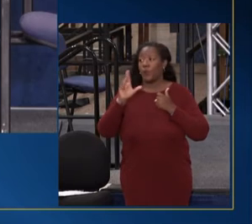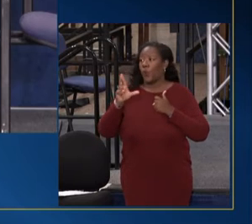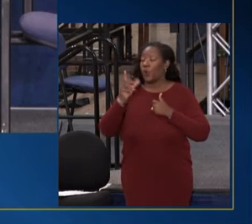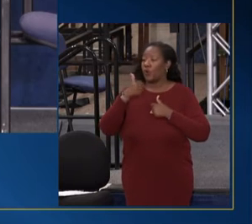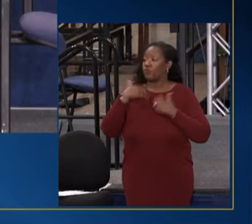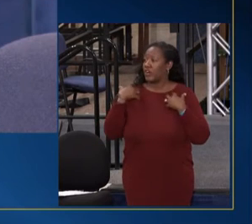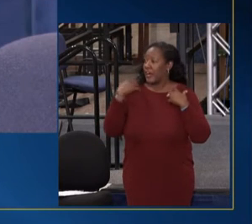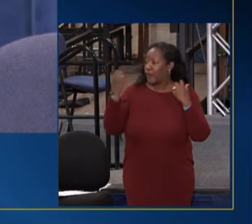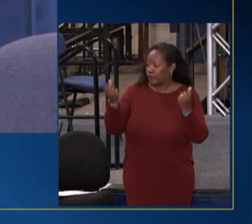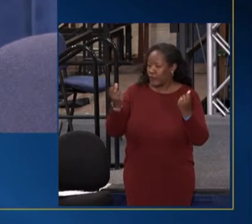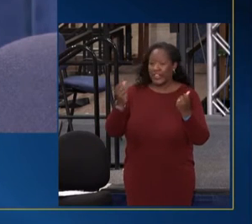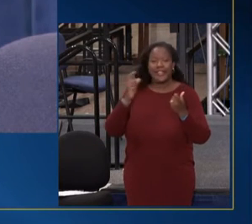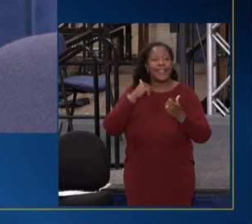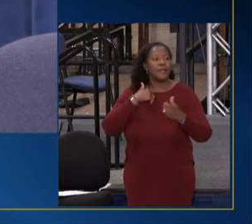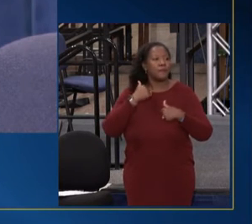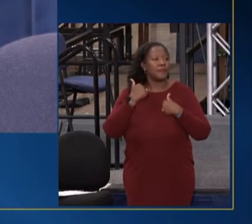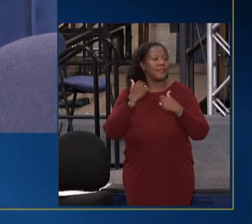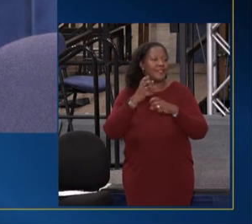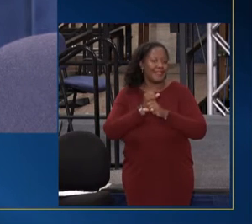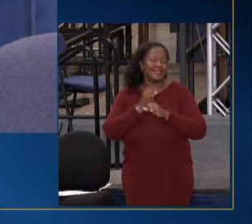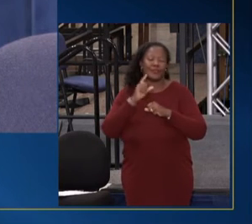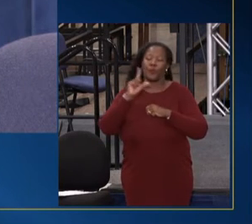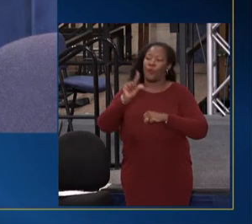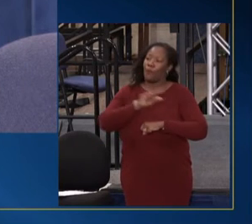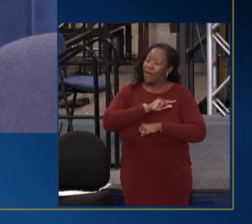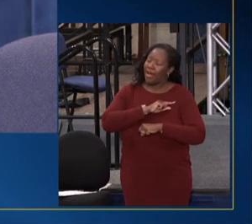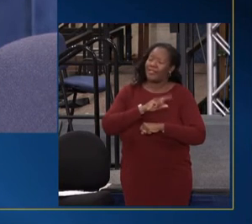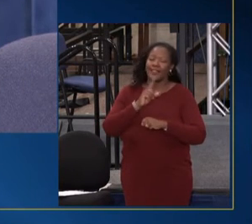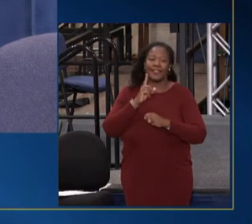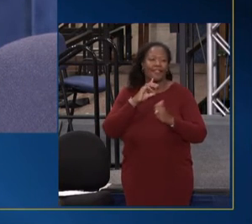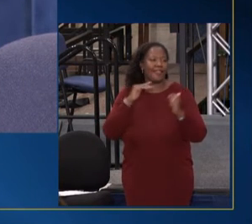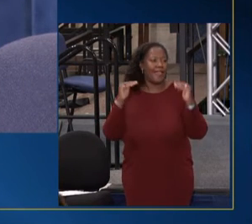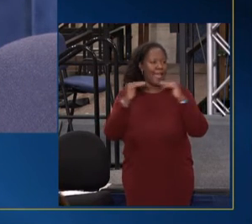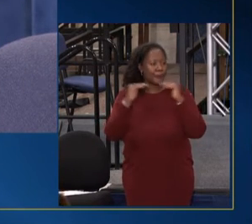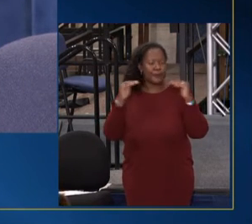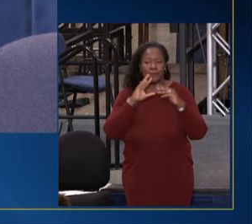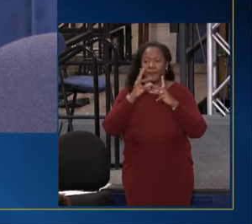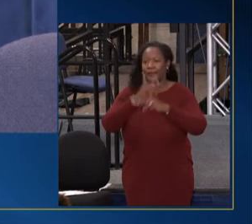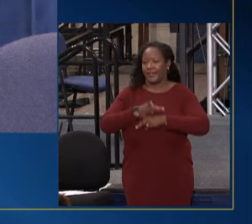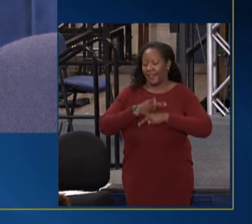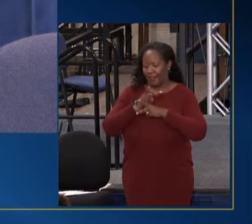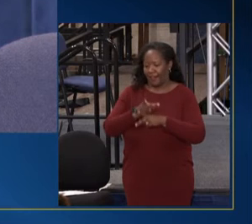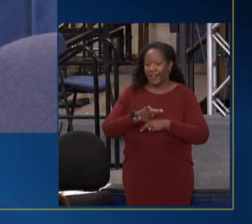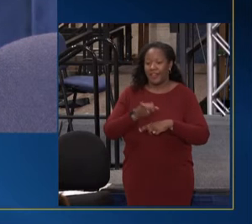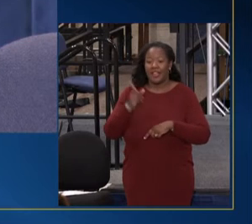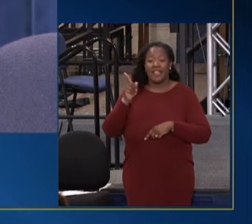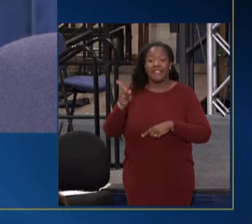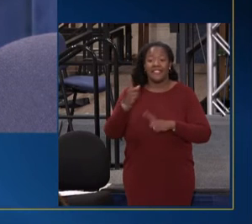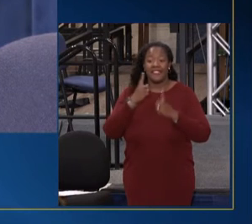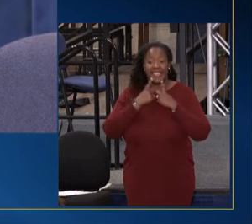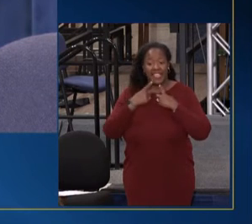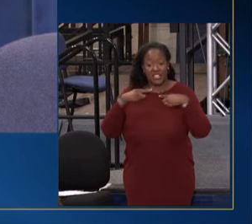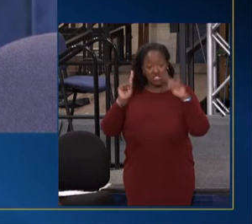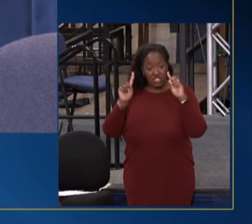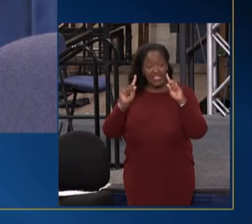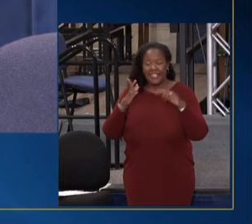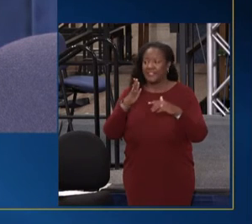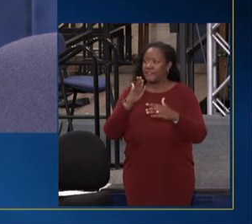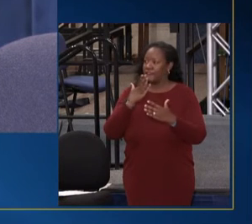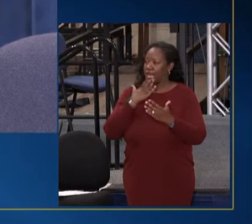conditions gets the quality, accessible, equitable care that they deserve, they achieve well-being, and they